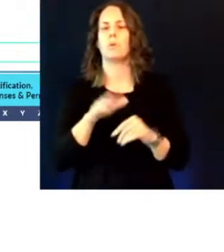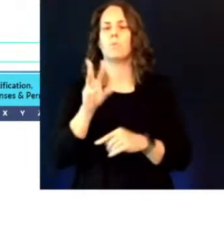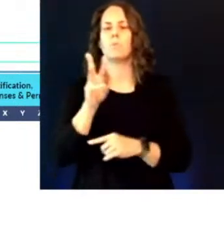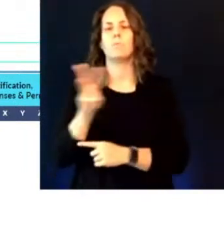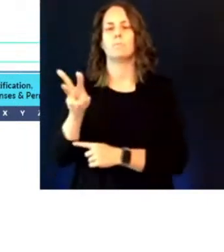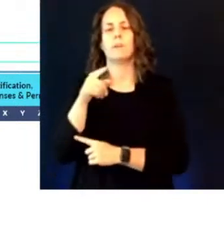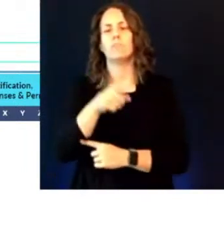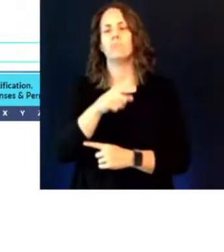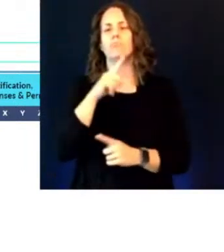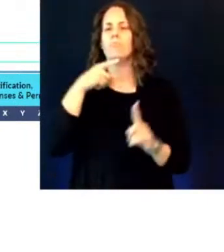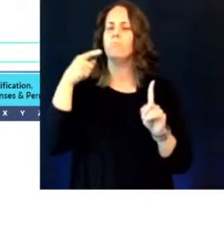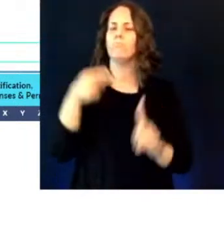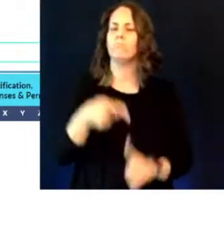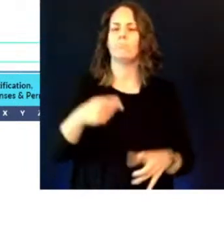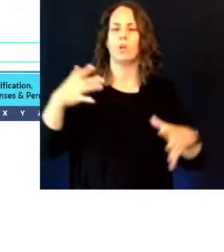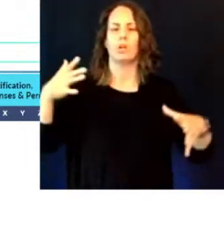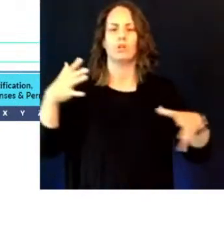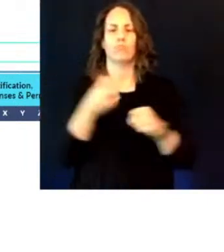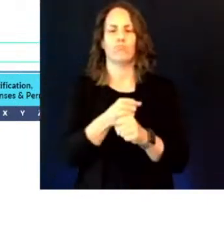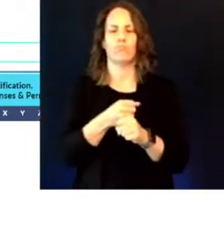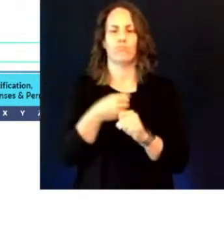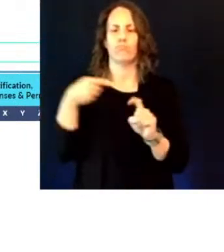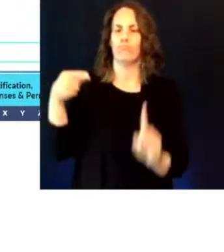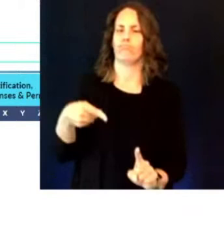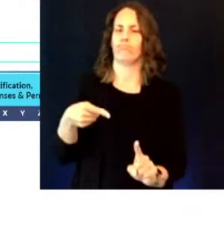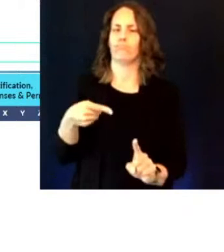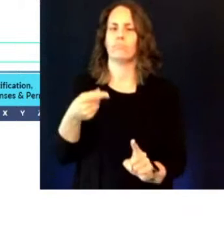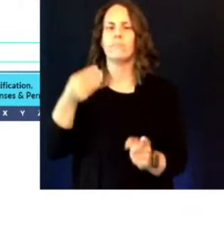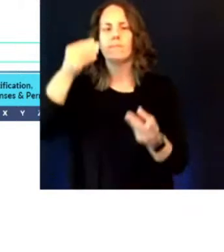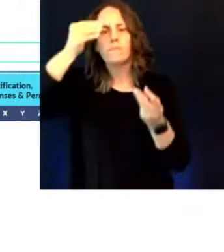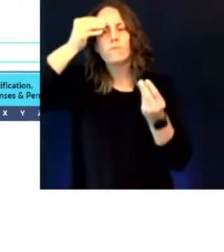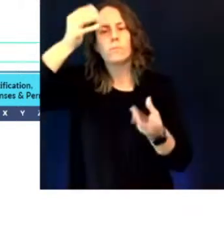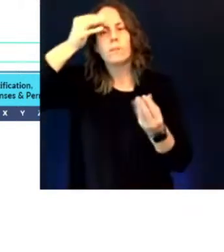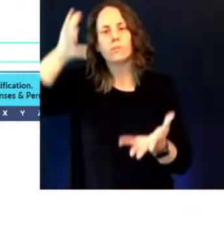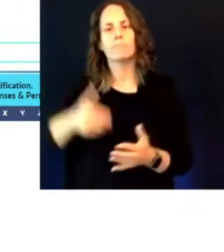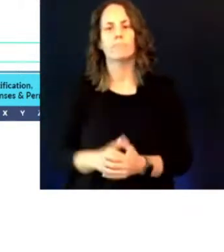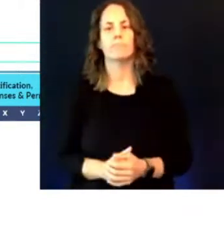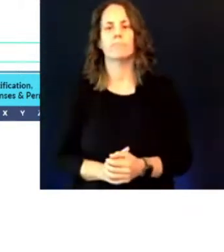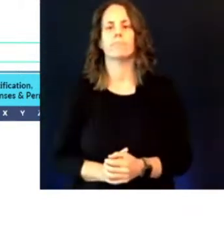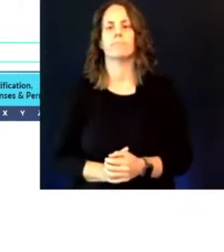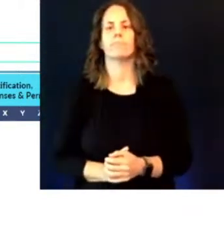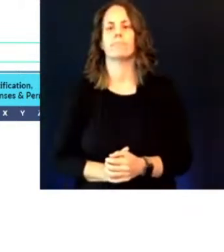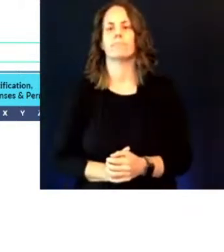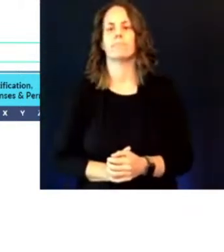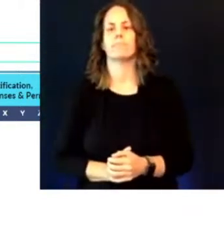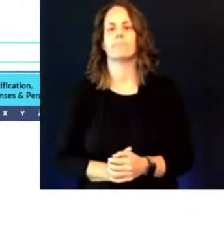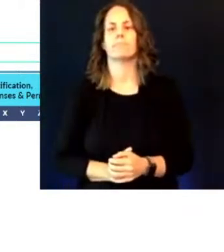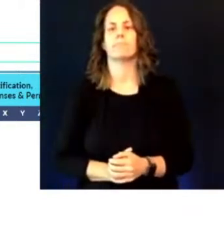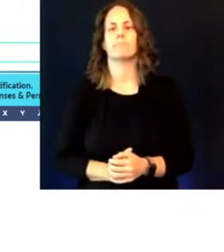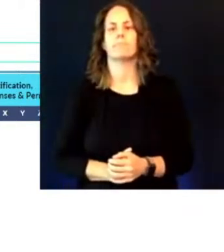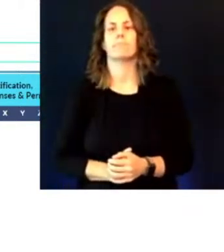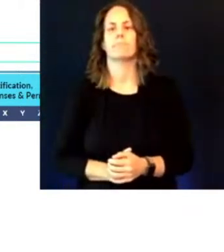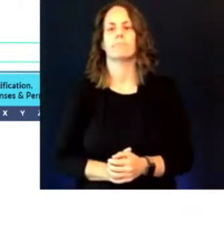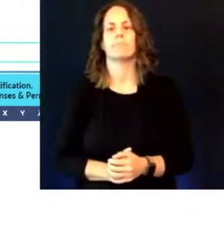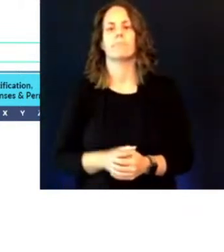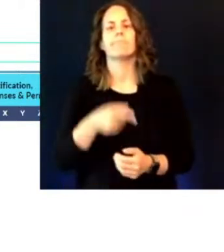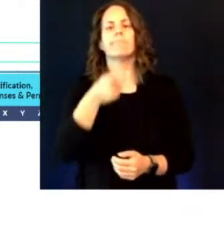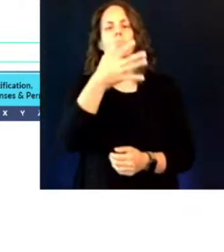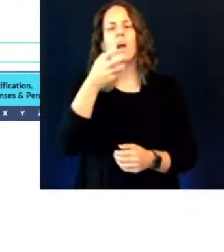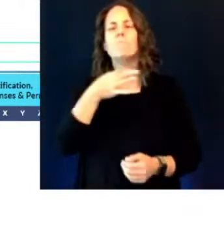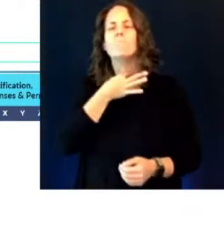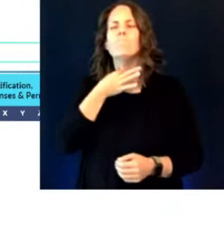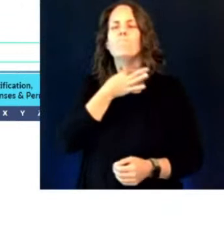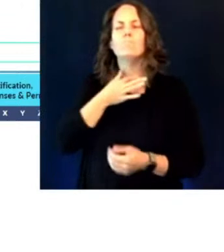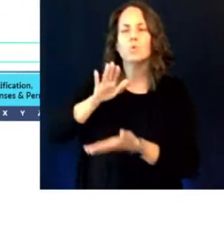and individuals as well to make important decisions on layering COVID-19 prevention measures in their communities, we've